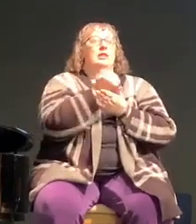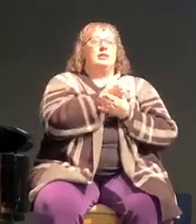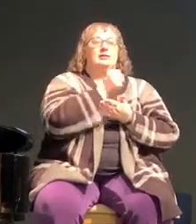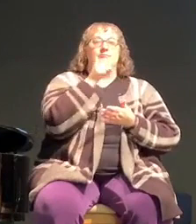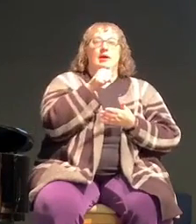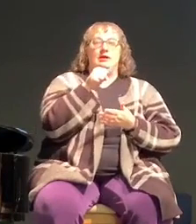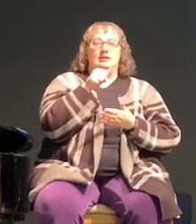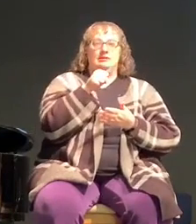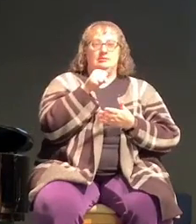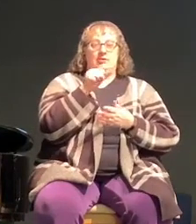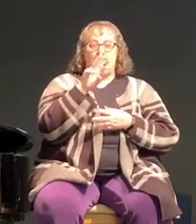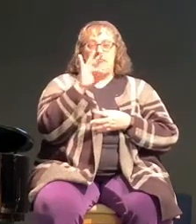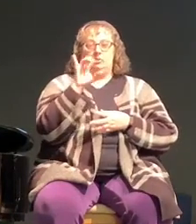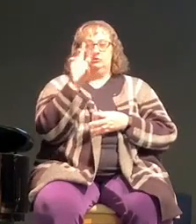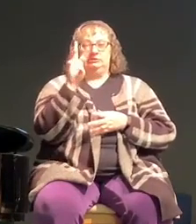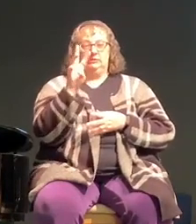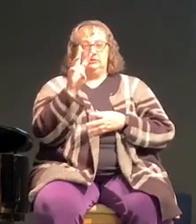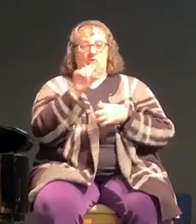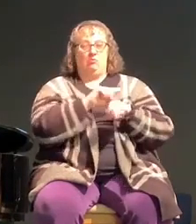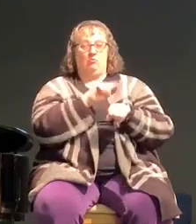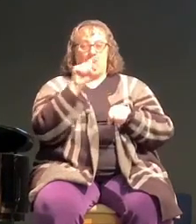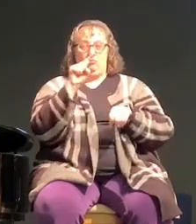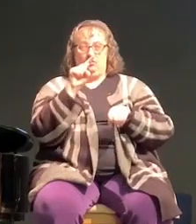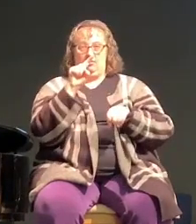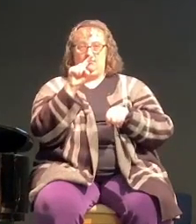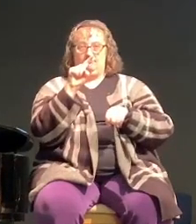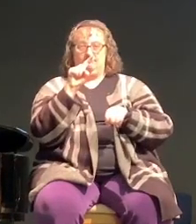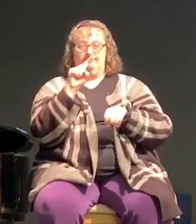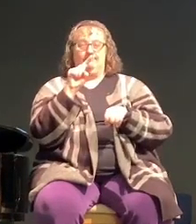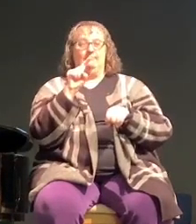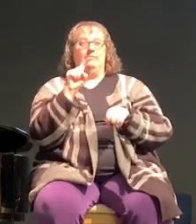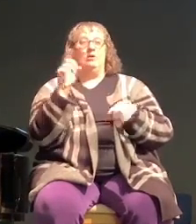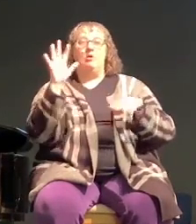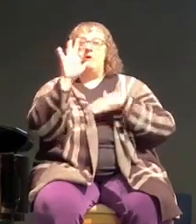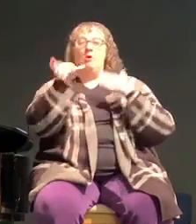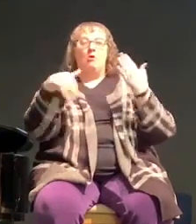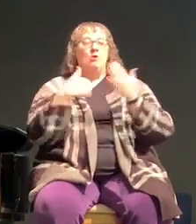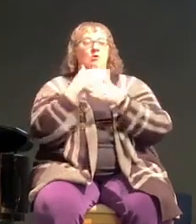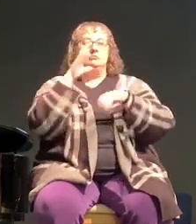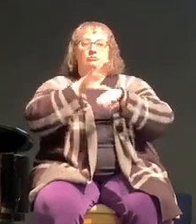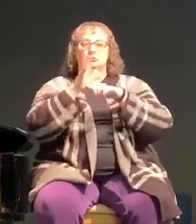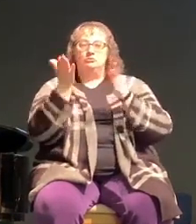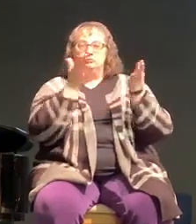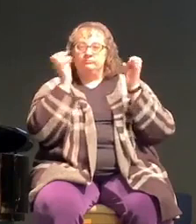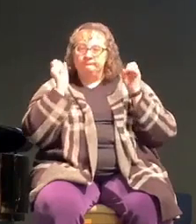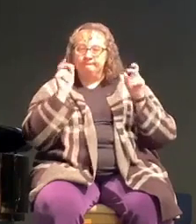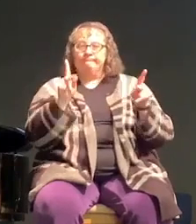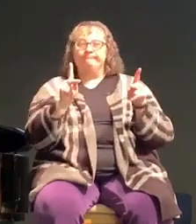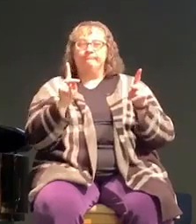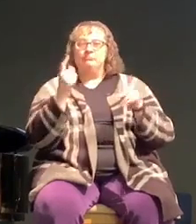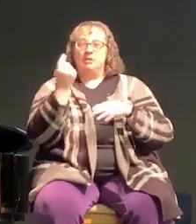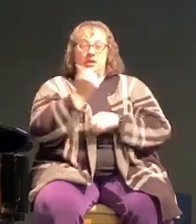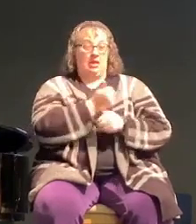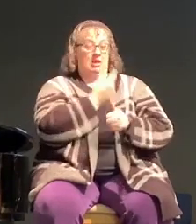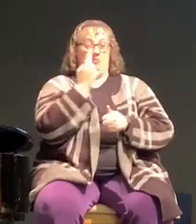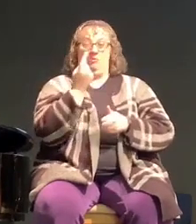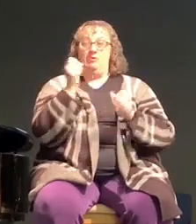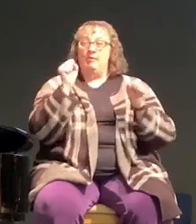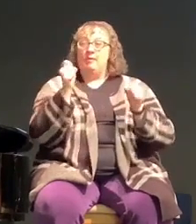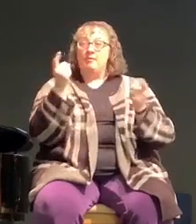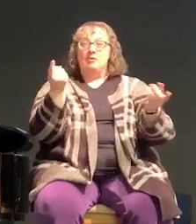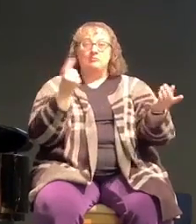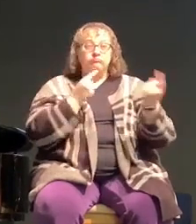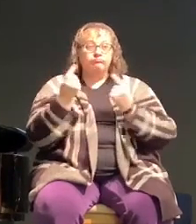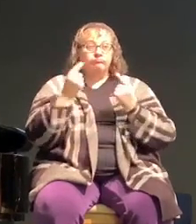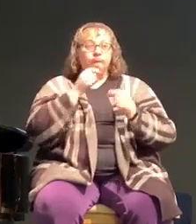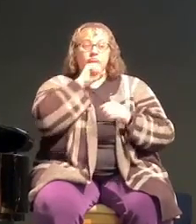bags is because March 6th at 1 p.m., we're going to be having a whole church serving opportunity. So anybody that is able to come out, we'd